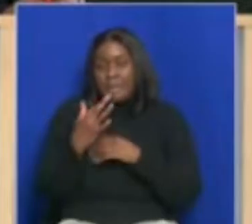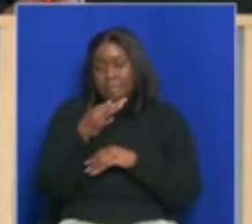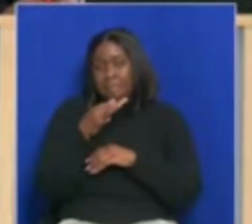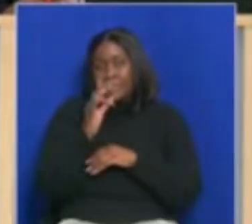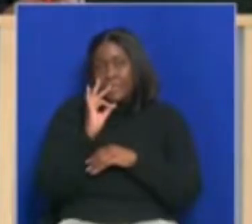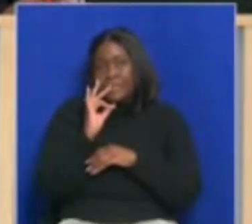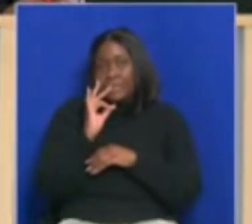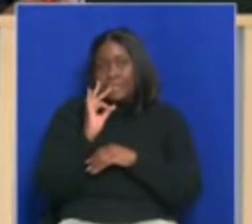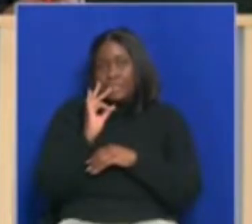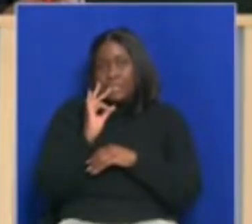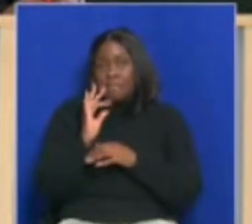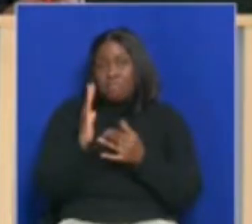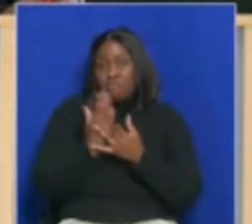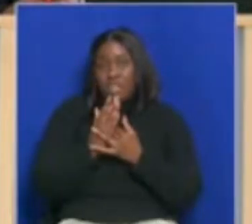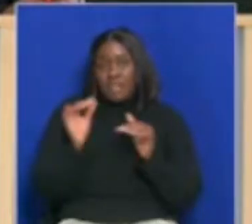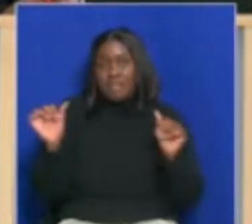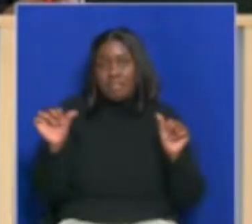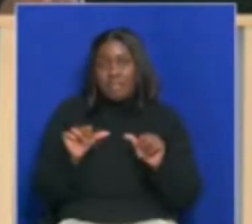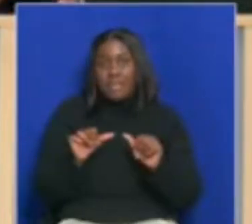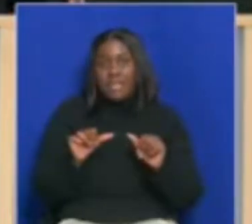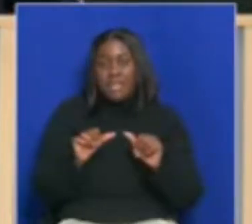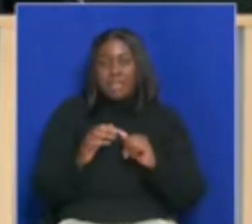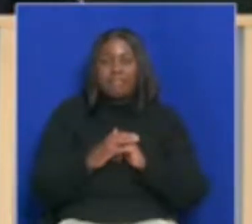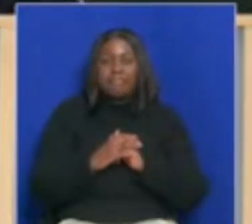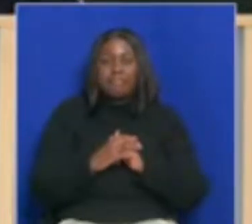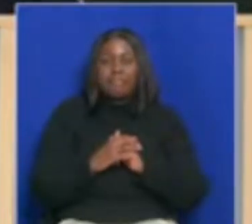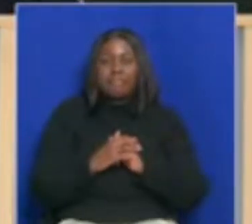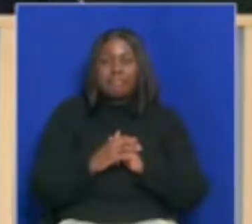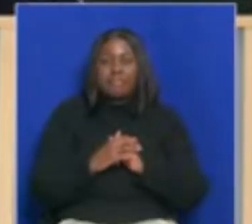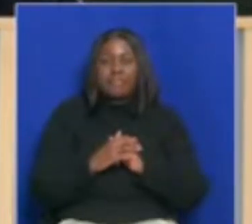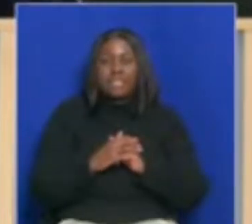resume at 22:12. Let's adjourn.